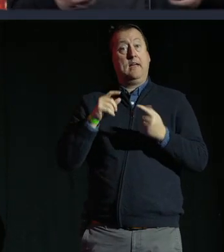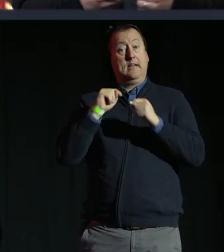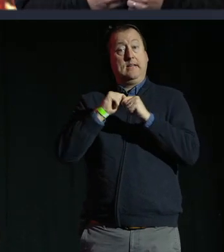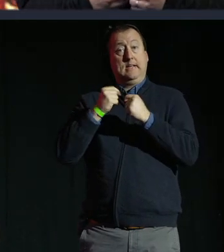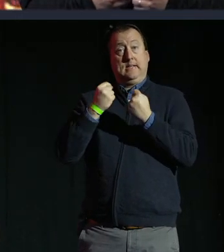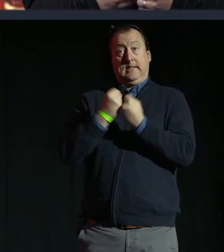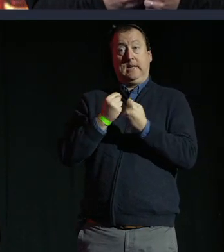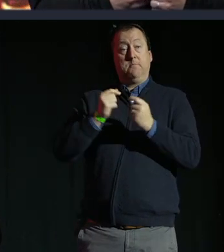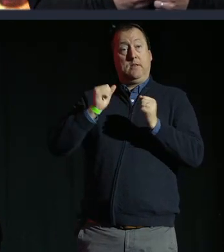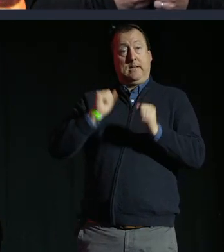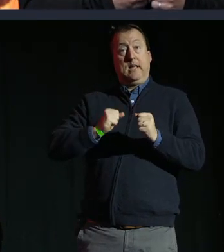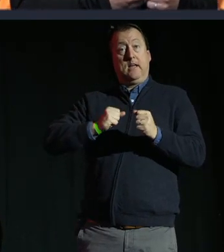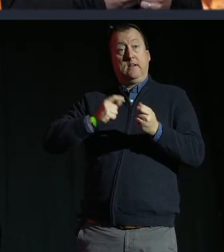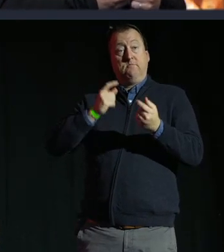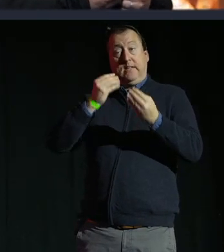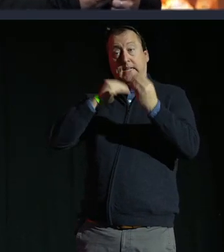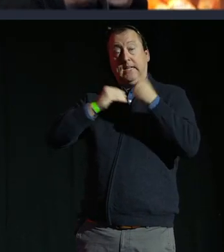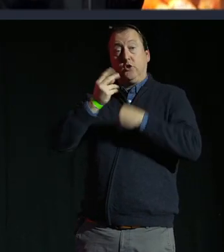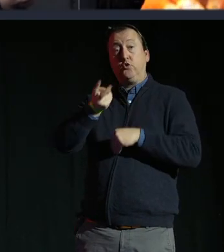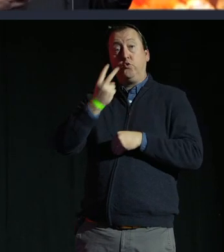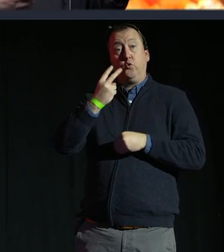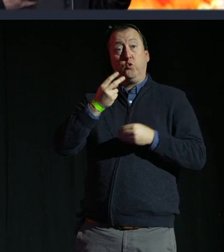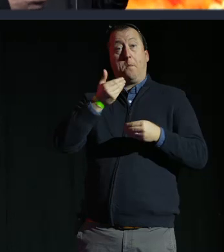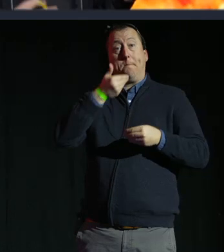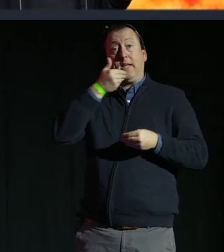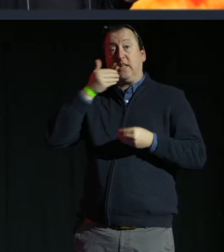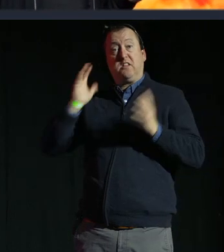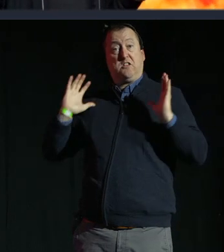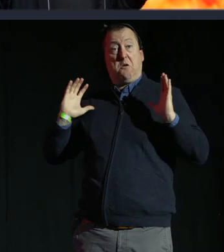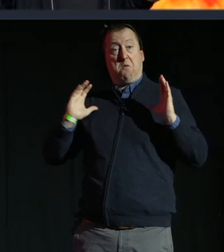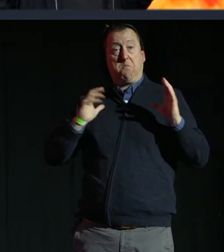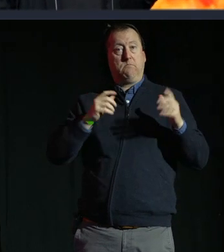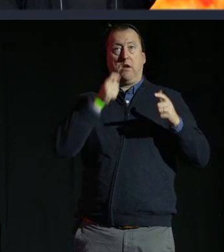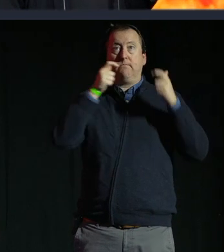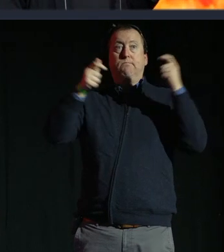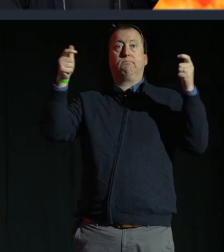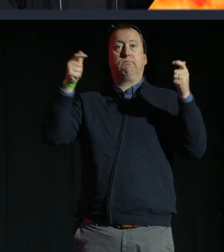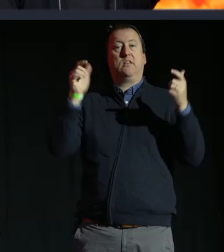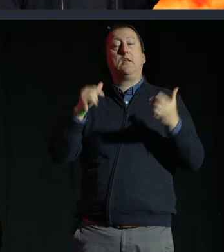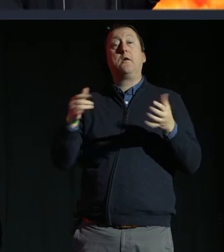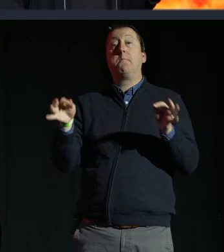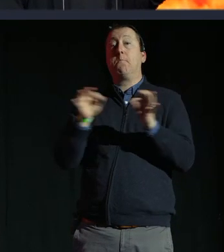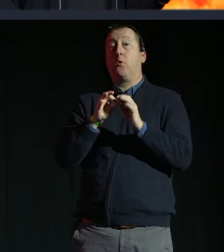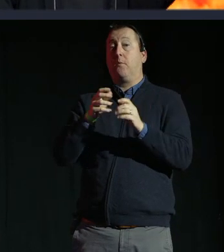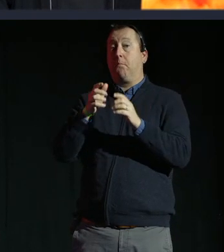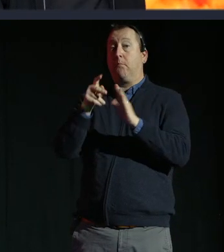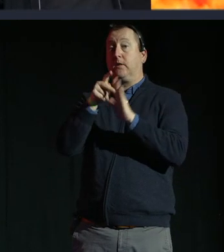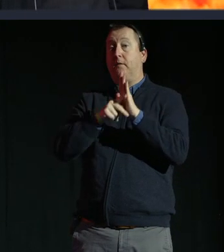two pizzas. The most important principles of the two-pizza team are: